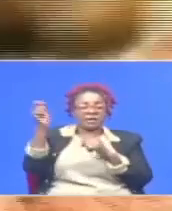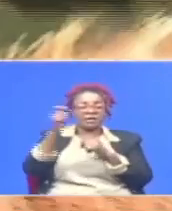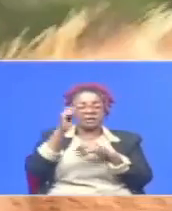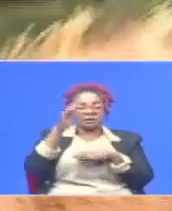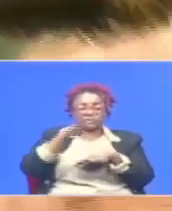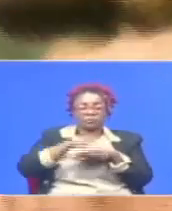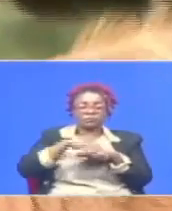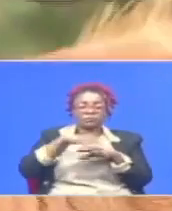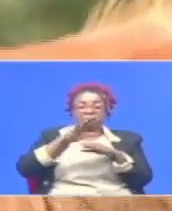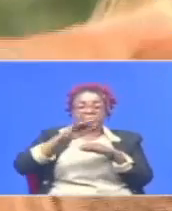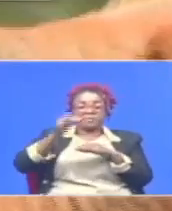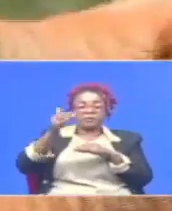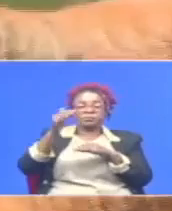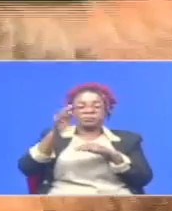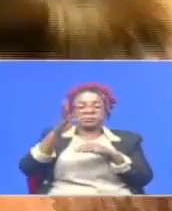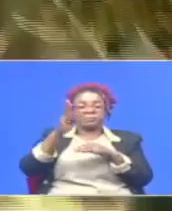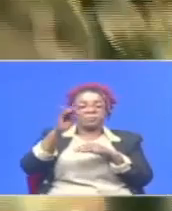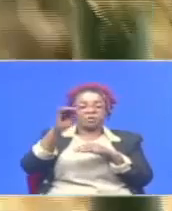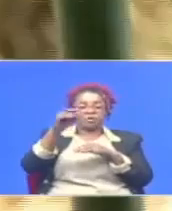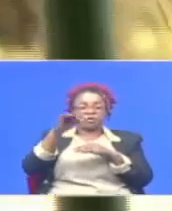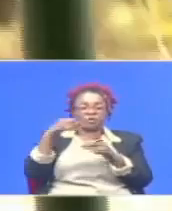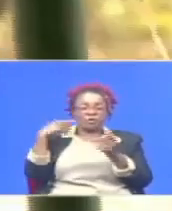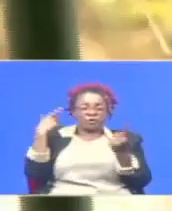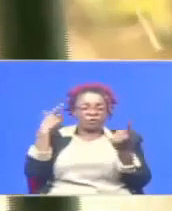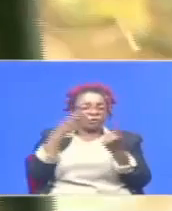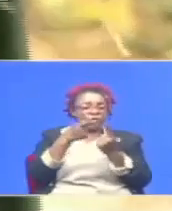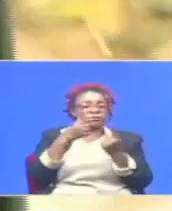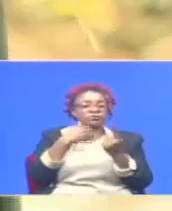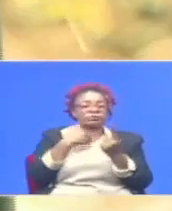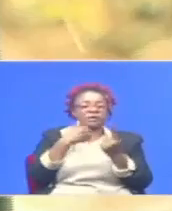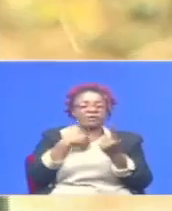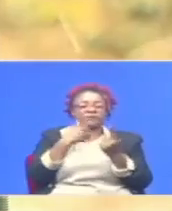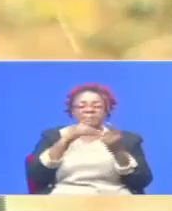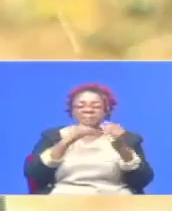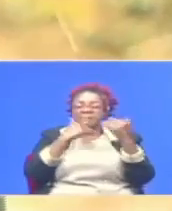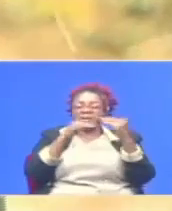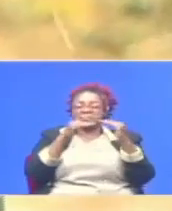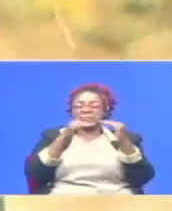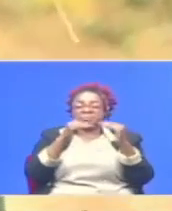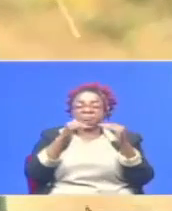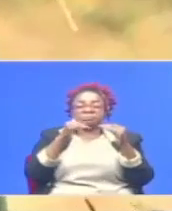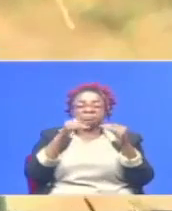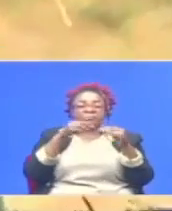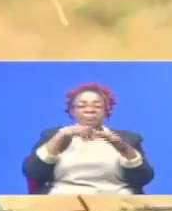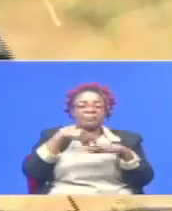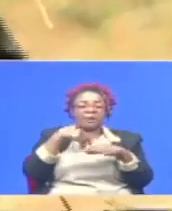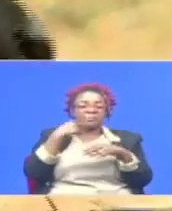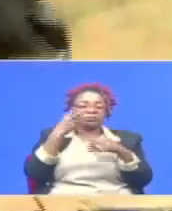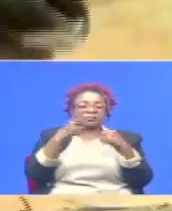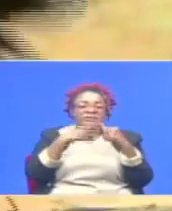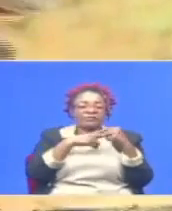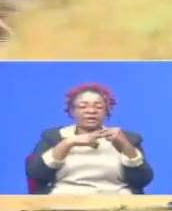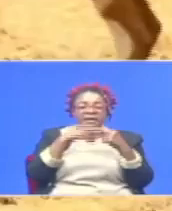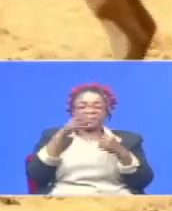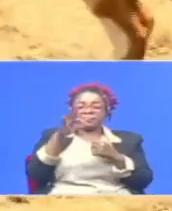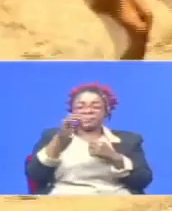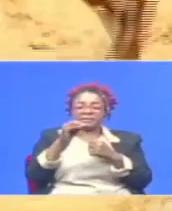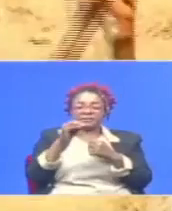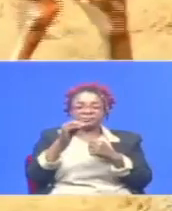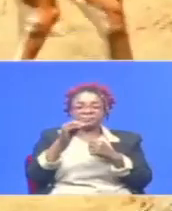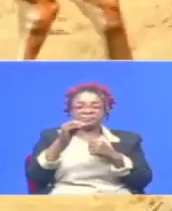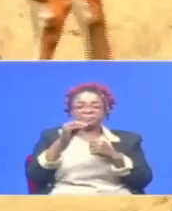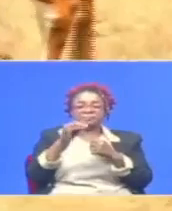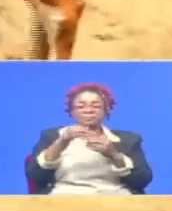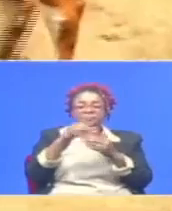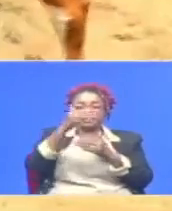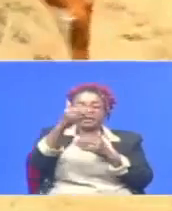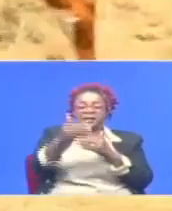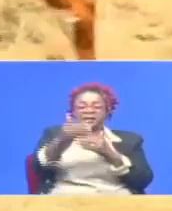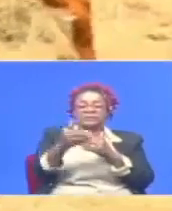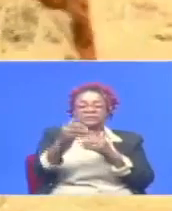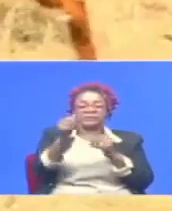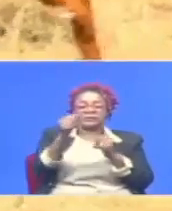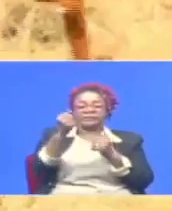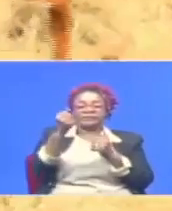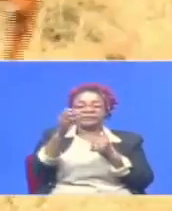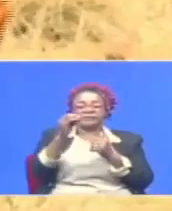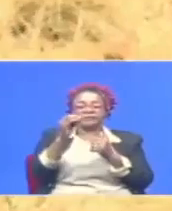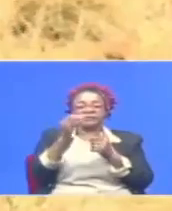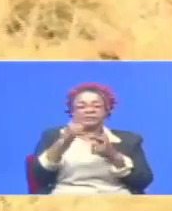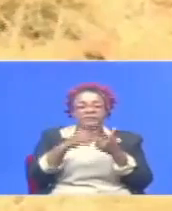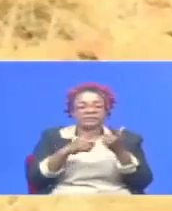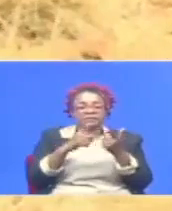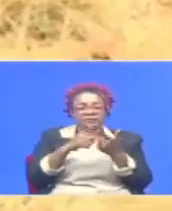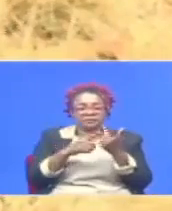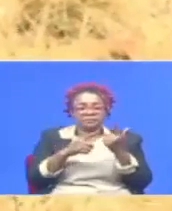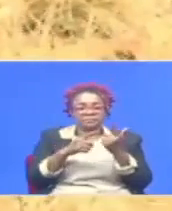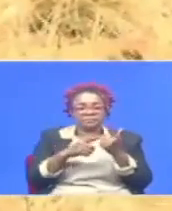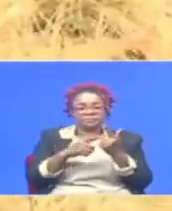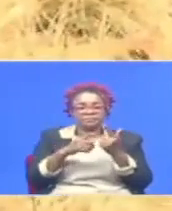bongo, the goal is to have a minimum national population of 730 bongos in the next 50 years.